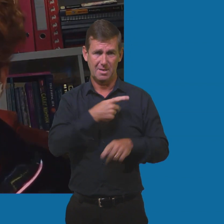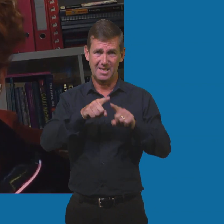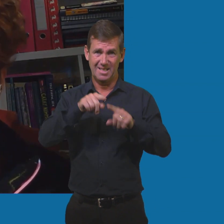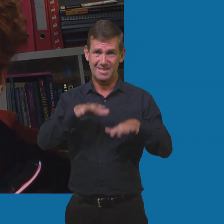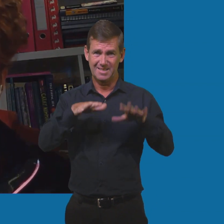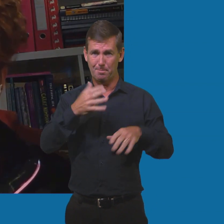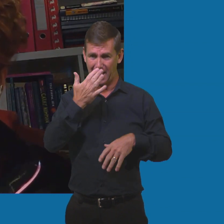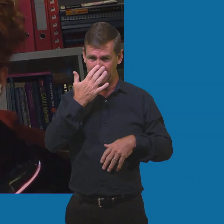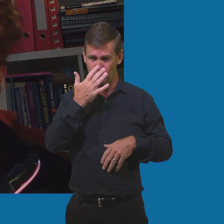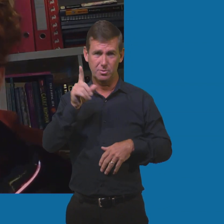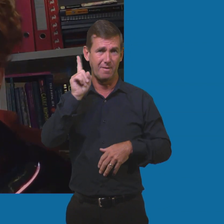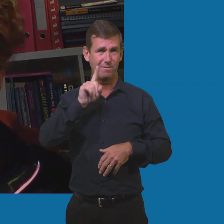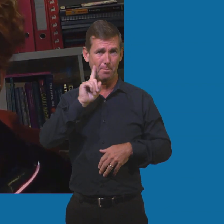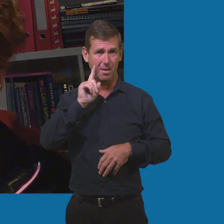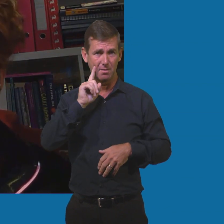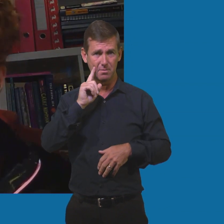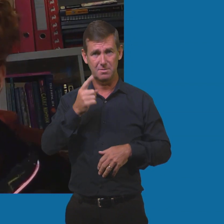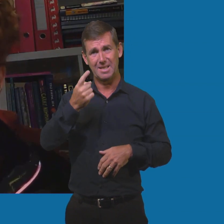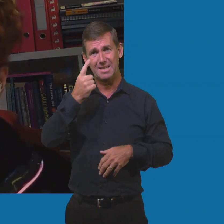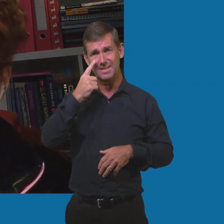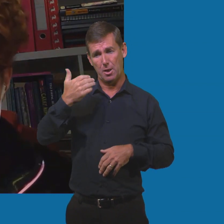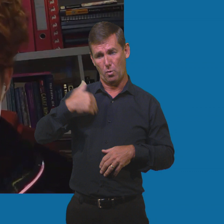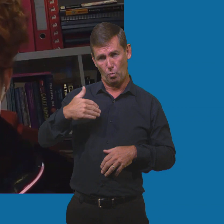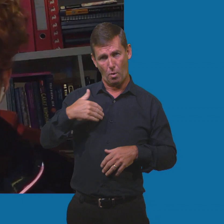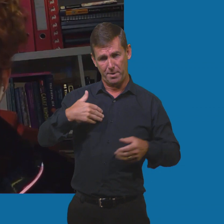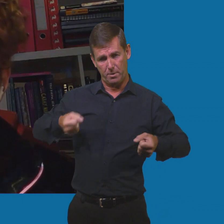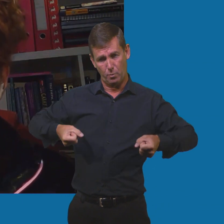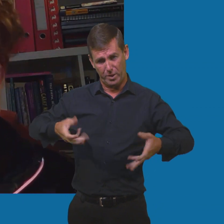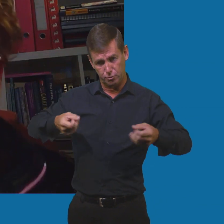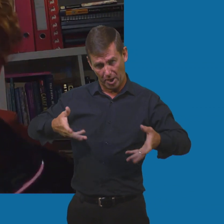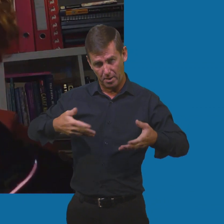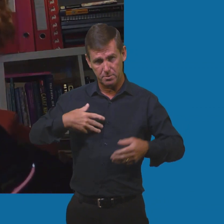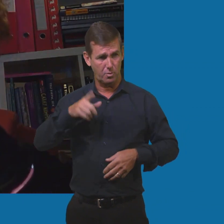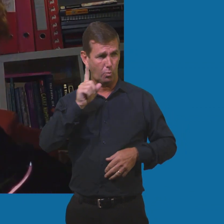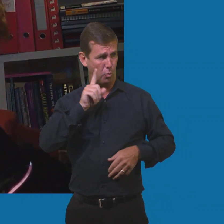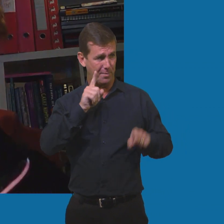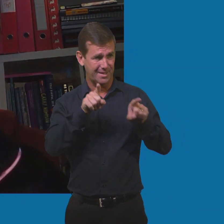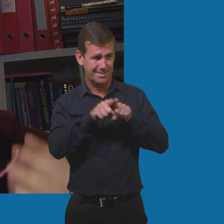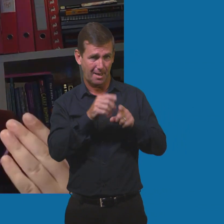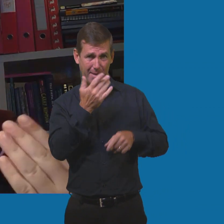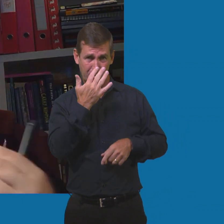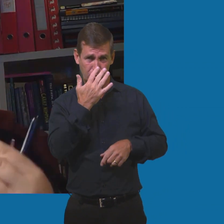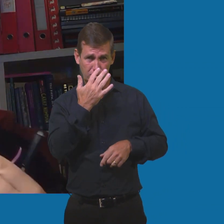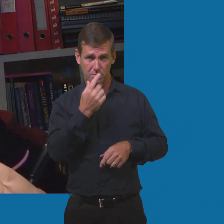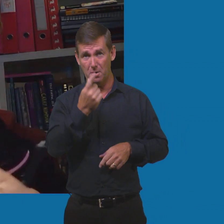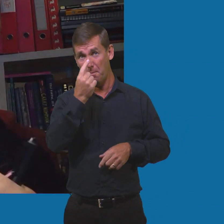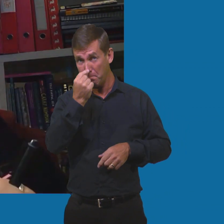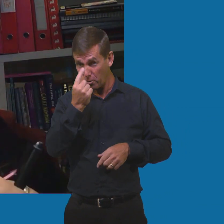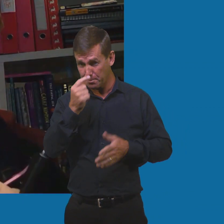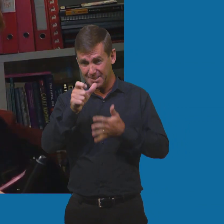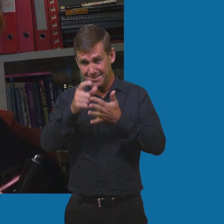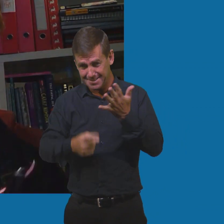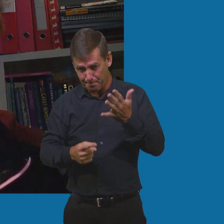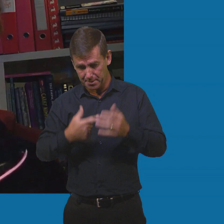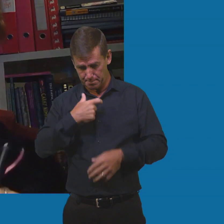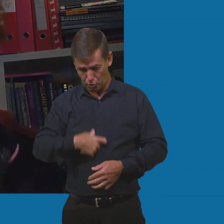and female, and often when you see a woman in a wheelchair accompanied by a woman of the same age, they may well be disabled person and their PA and